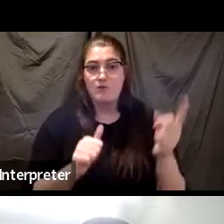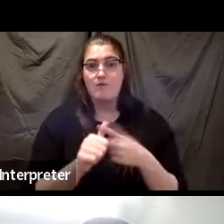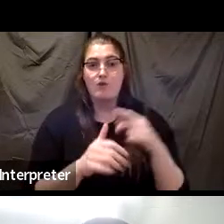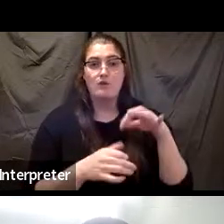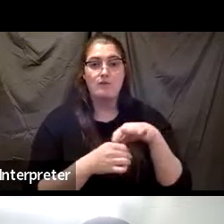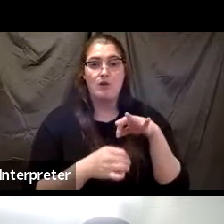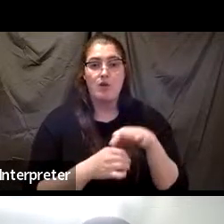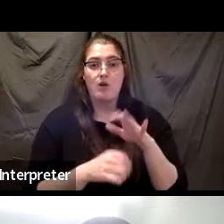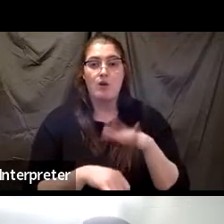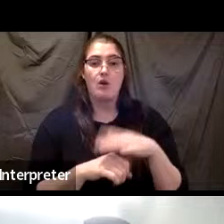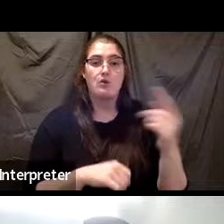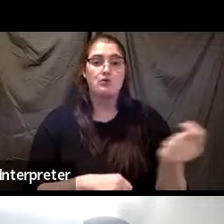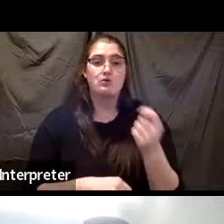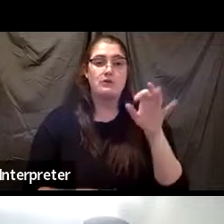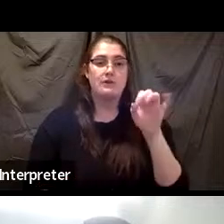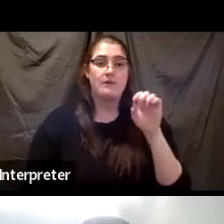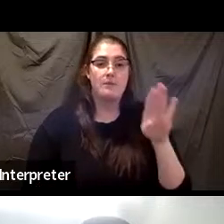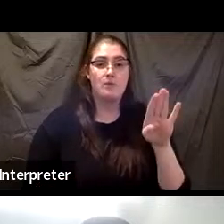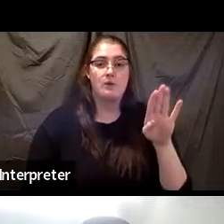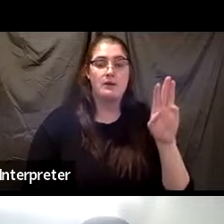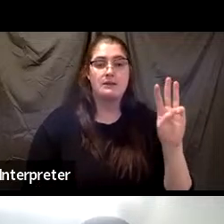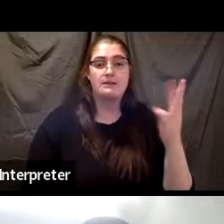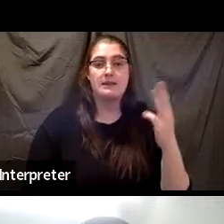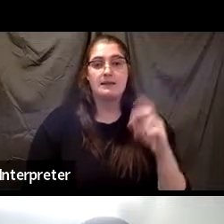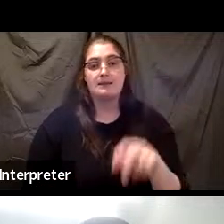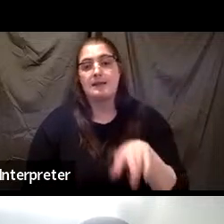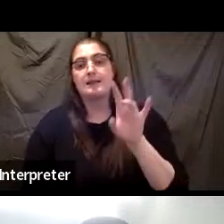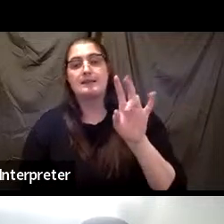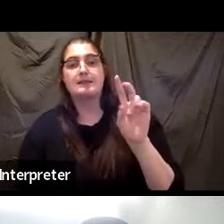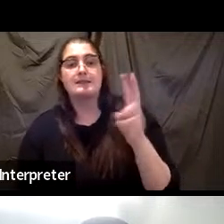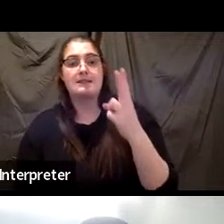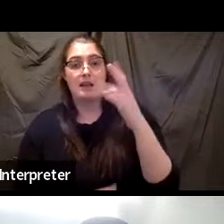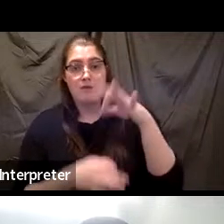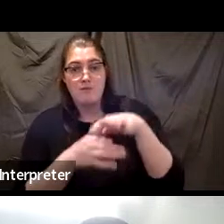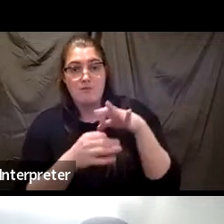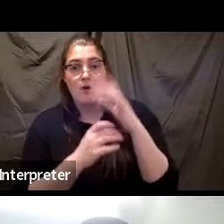Tuesday, February 6th. The second vote will be taking place